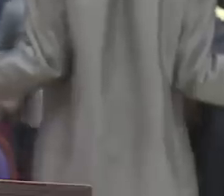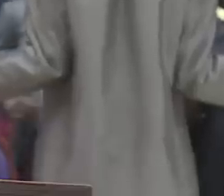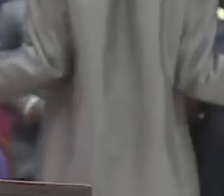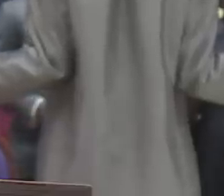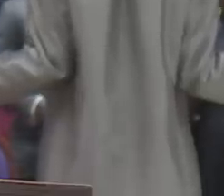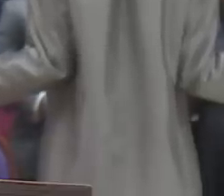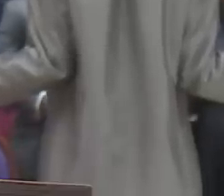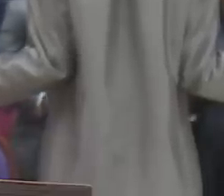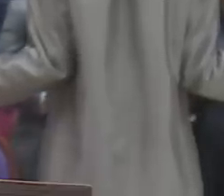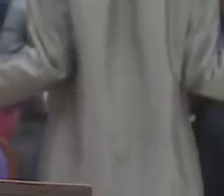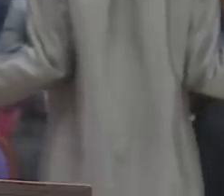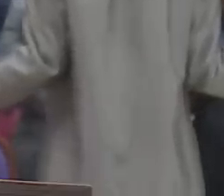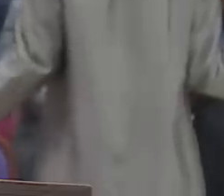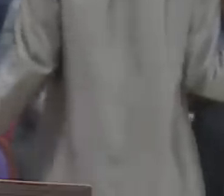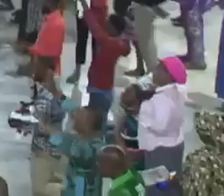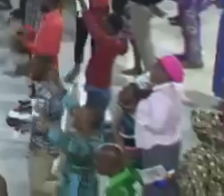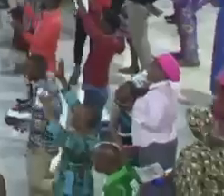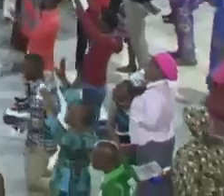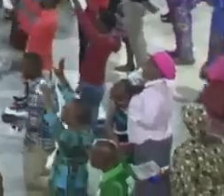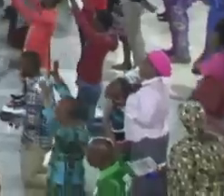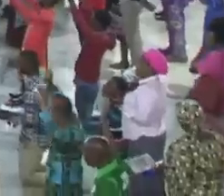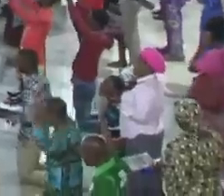His light will shine through you.